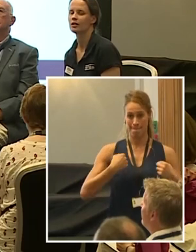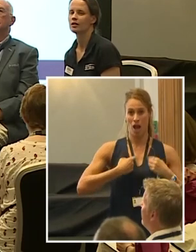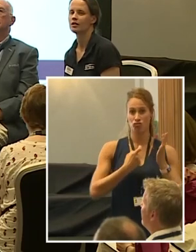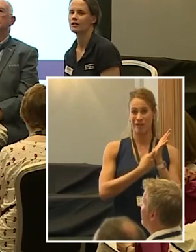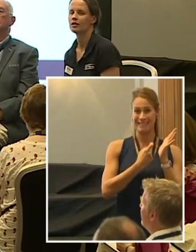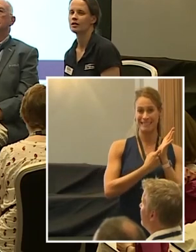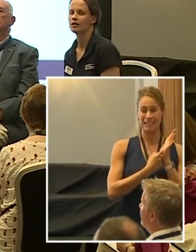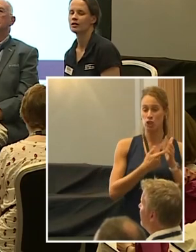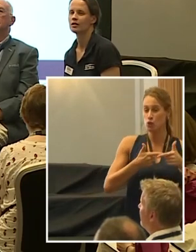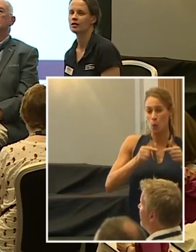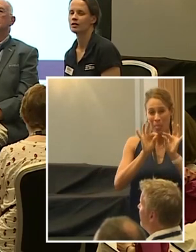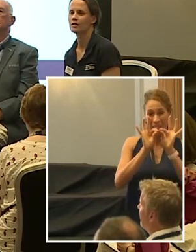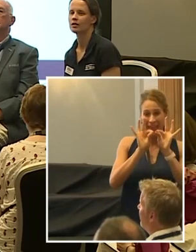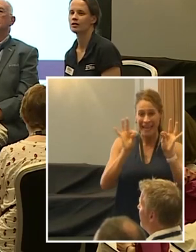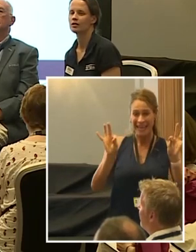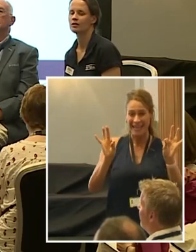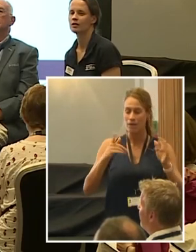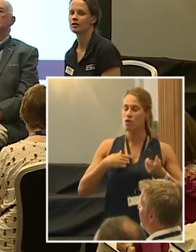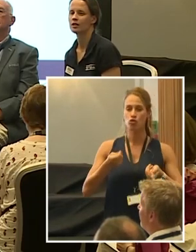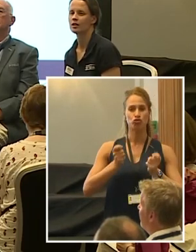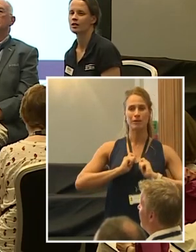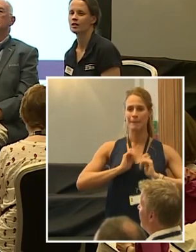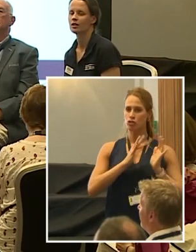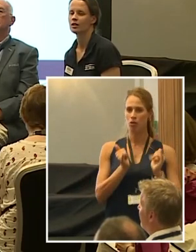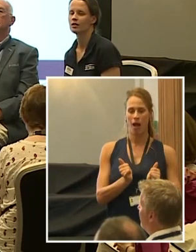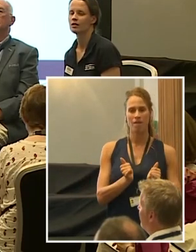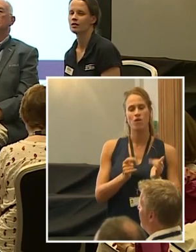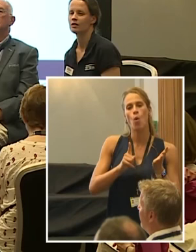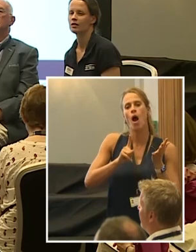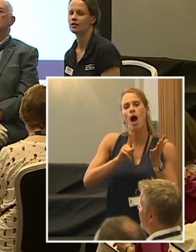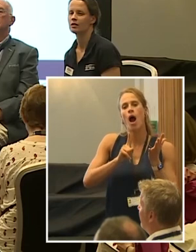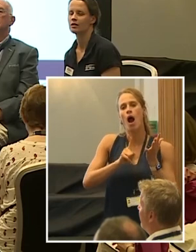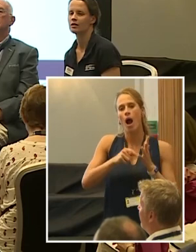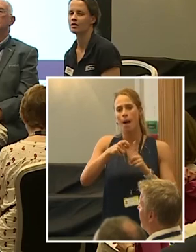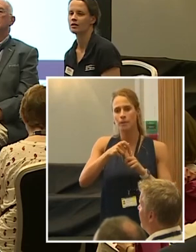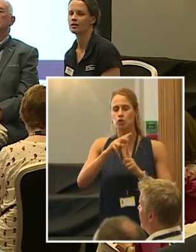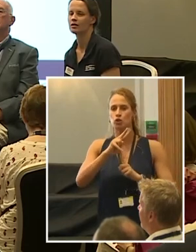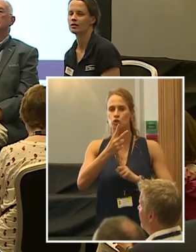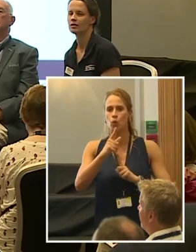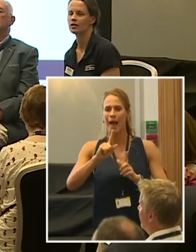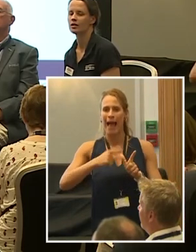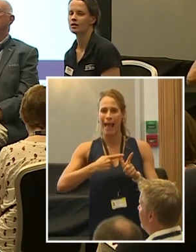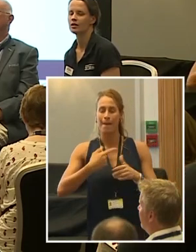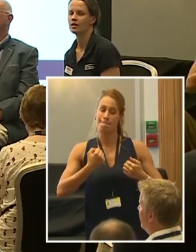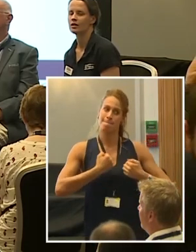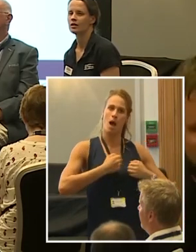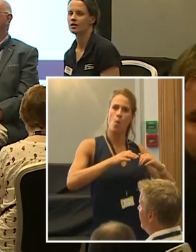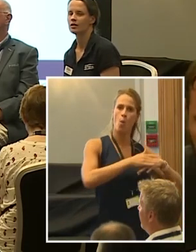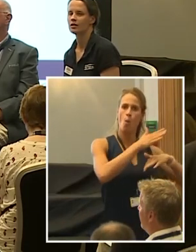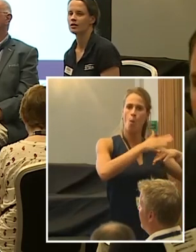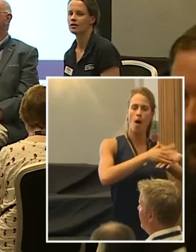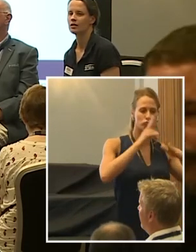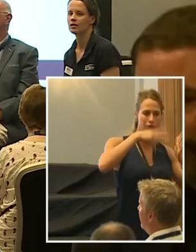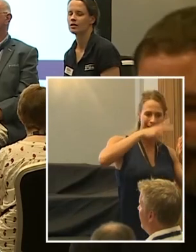for the current treatment trial for USH2A. My wife read an article on RP research and potential